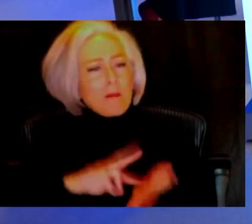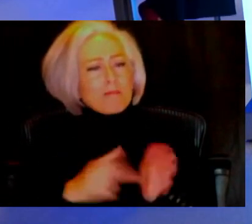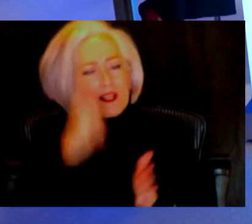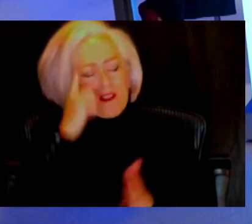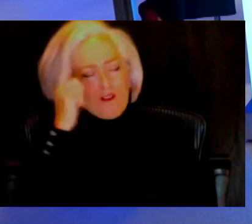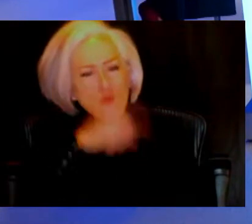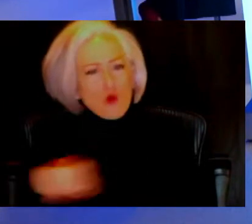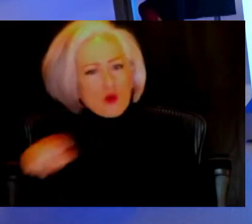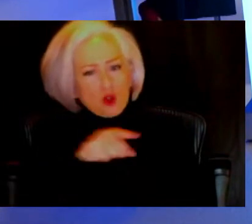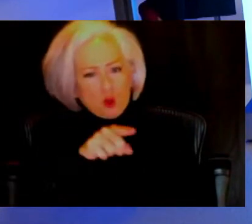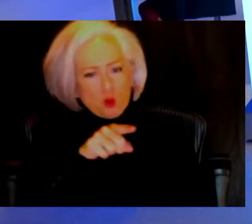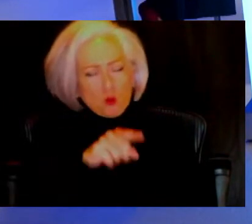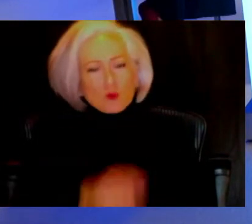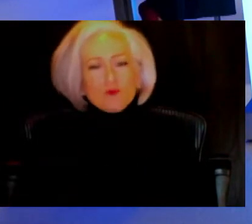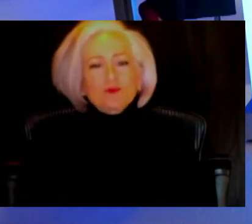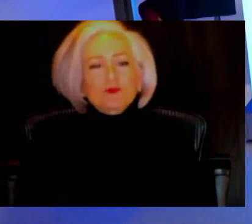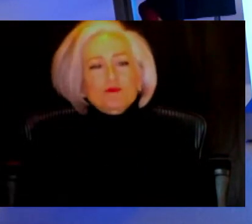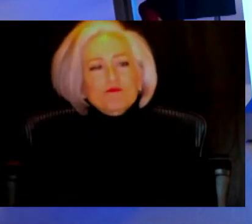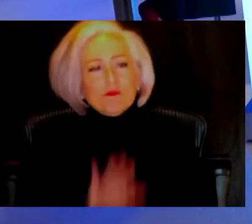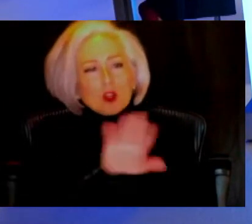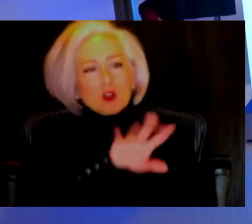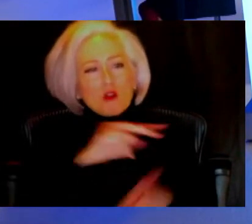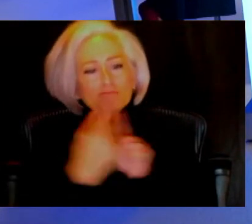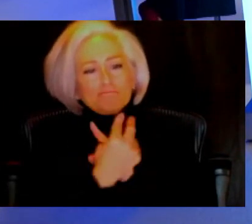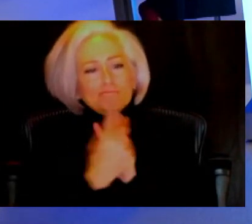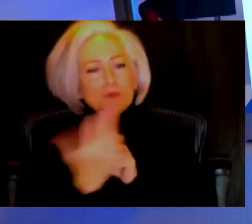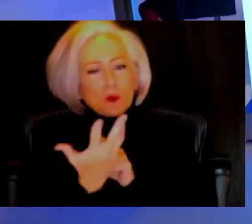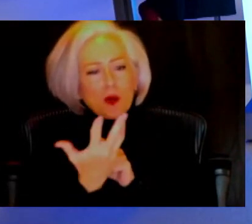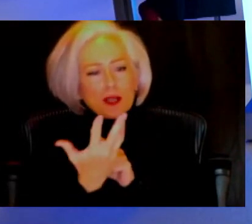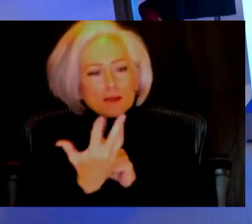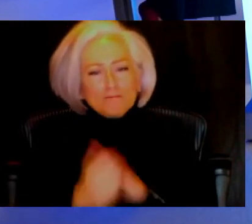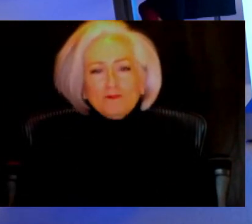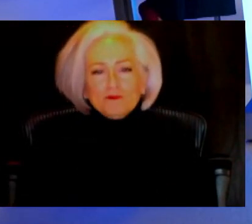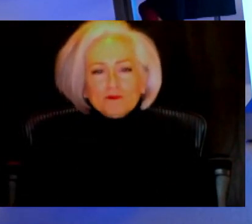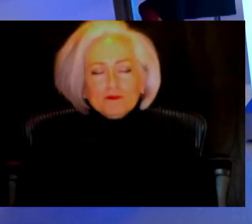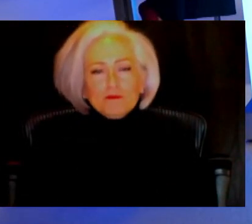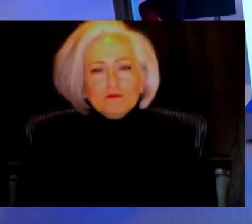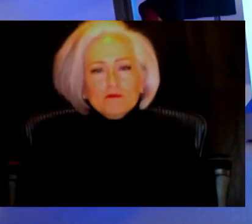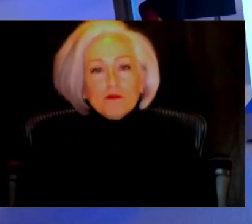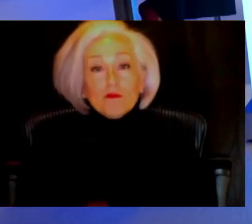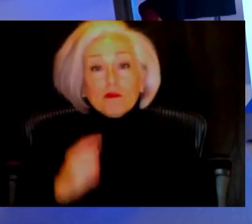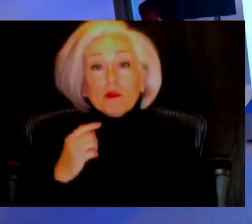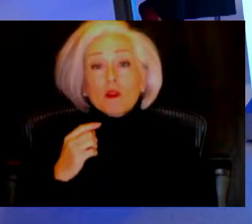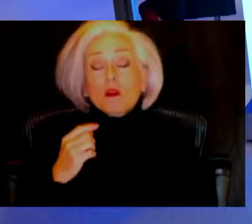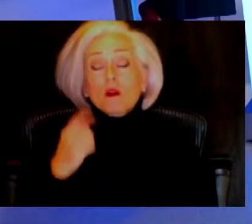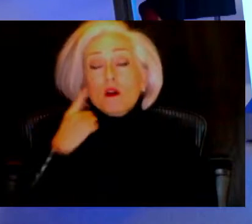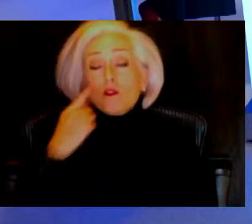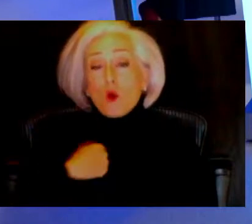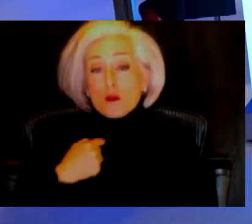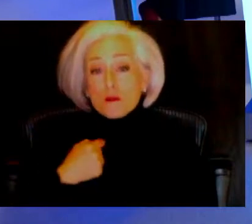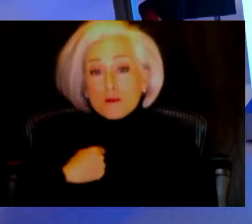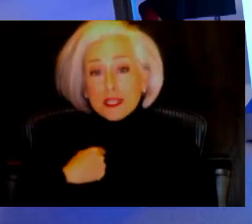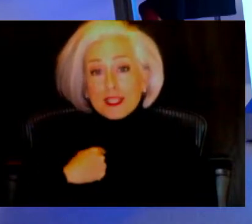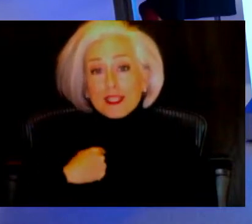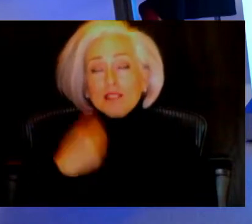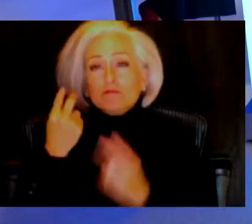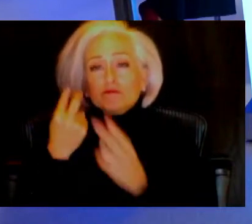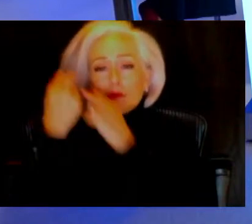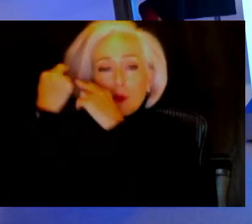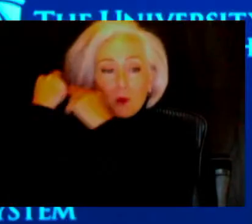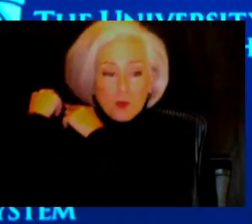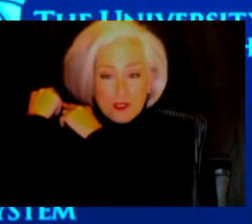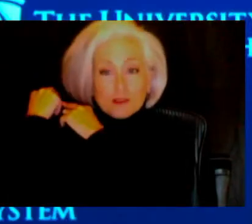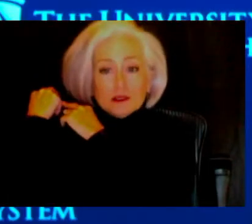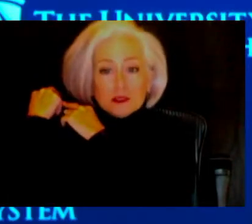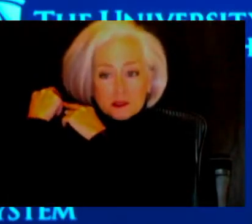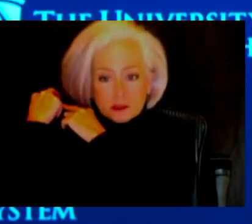mean to you as a veteran? To me, it's just takes me back to memories, being able to